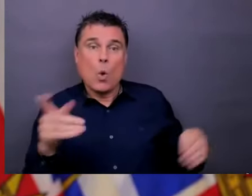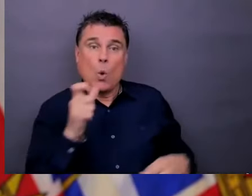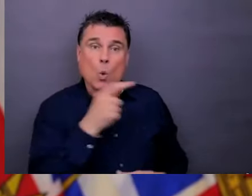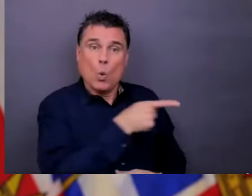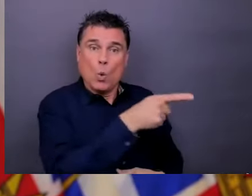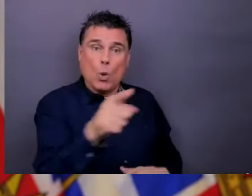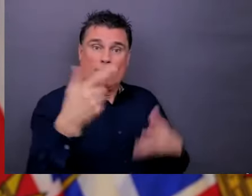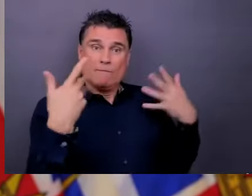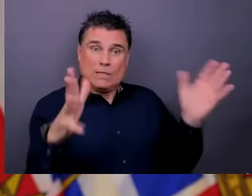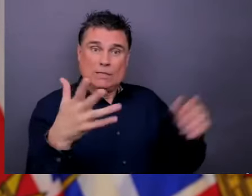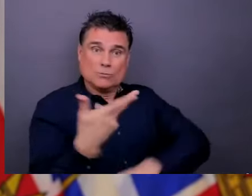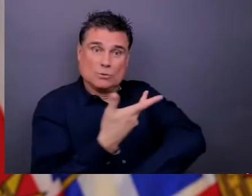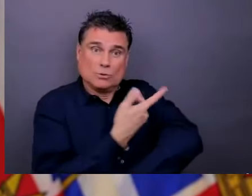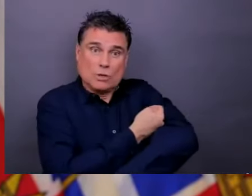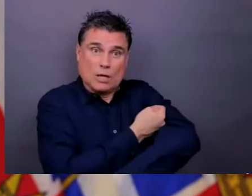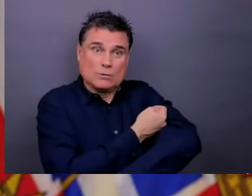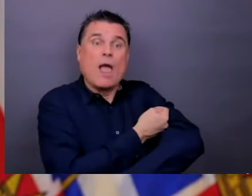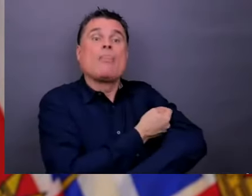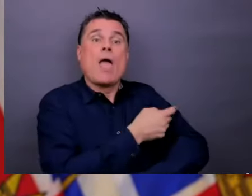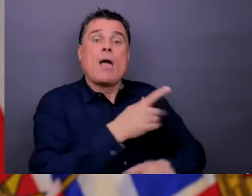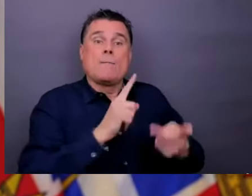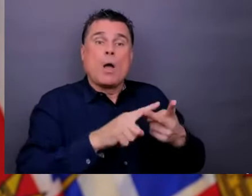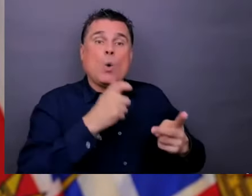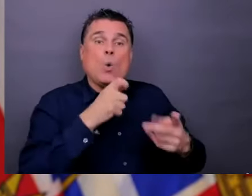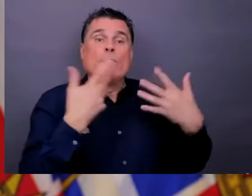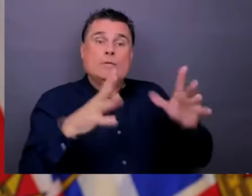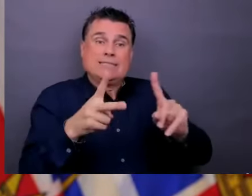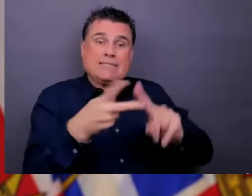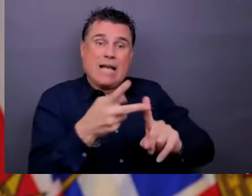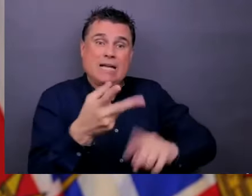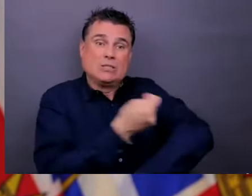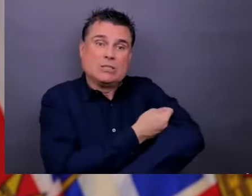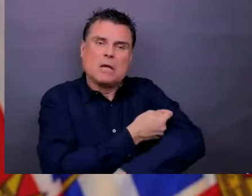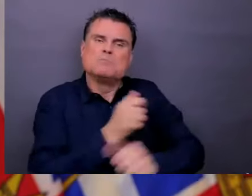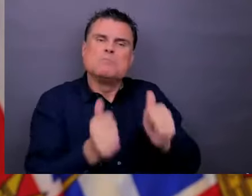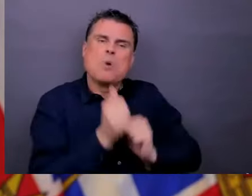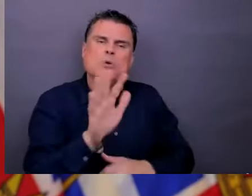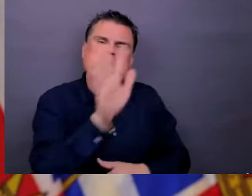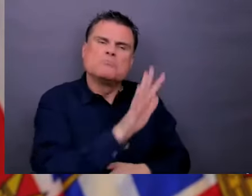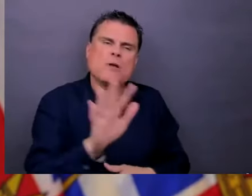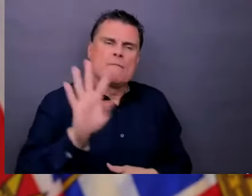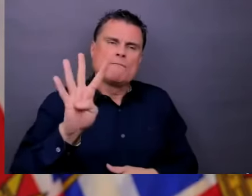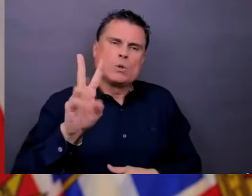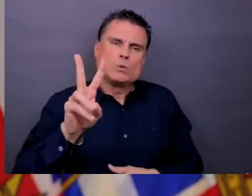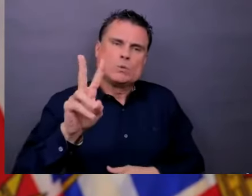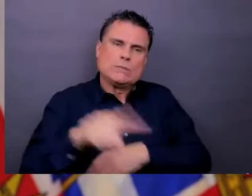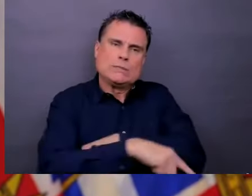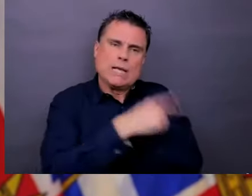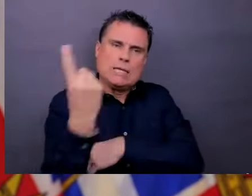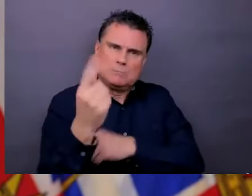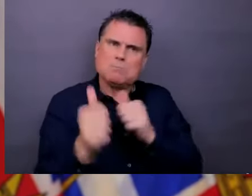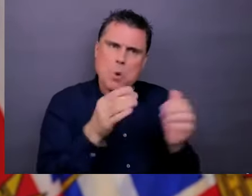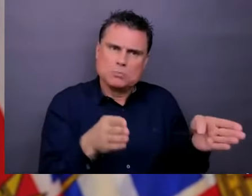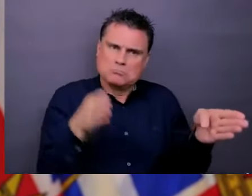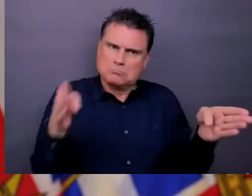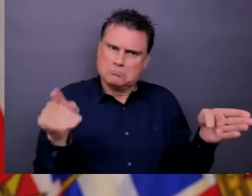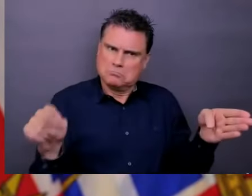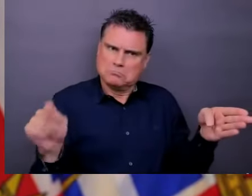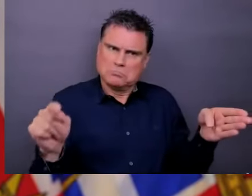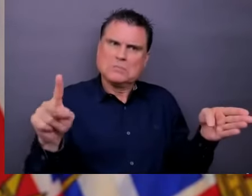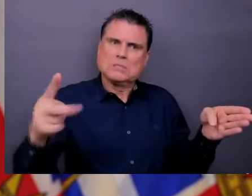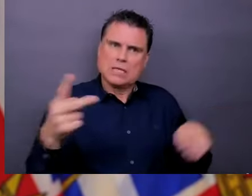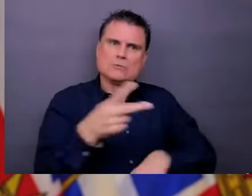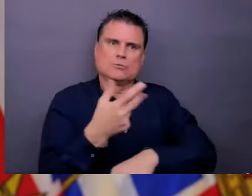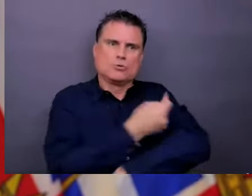42. We have some challenges with Moderna because the amount of Moderna, it was coming in